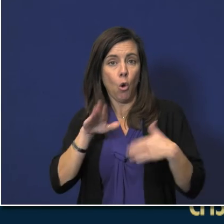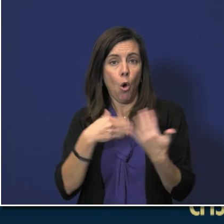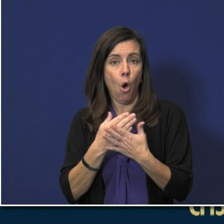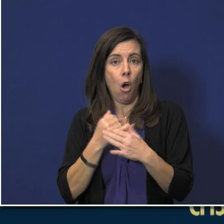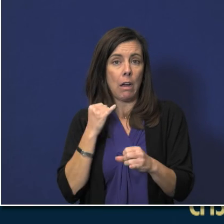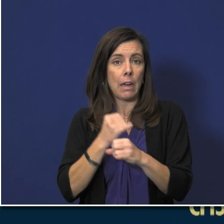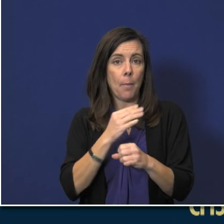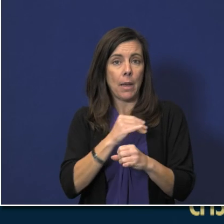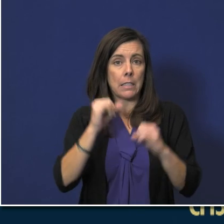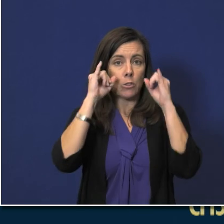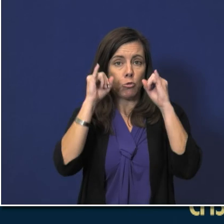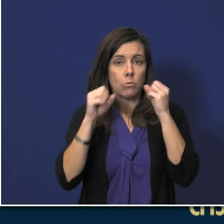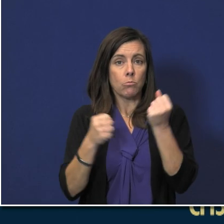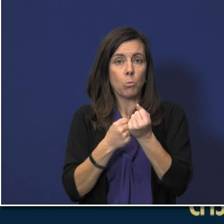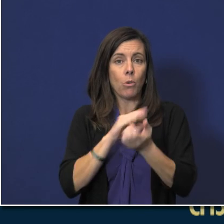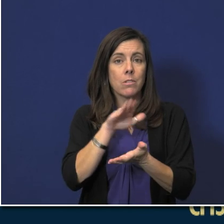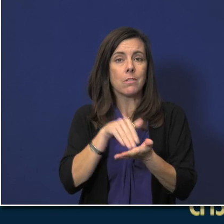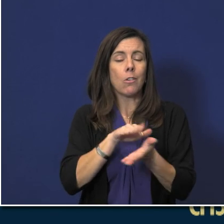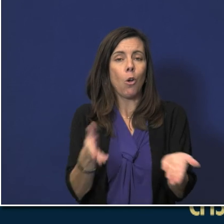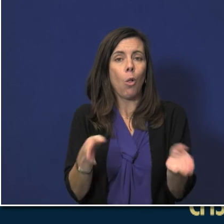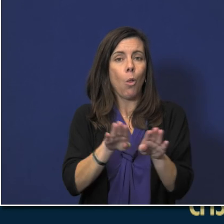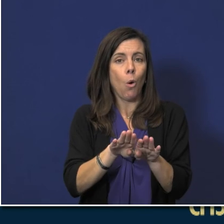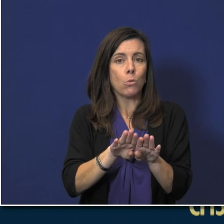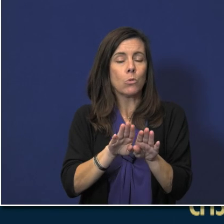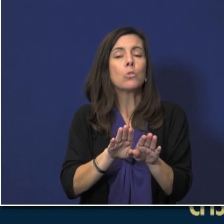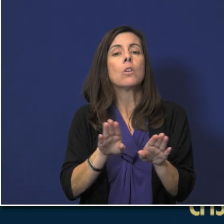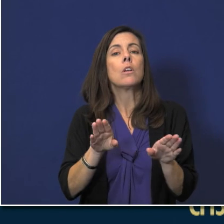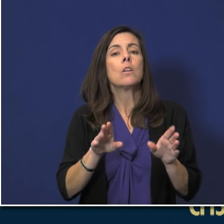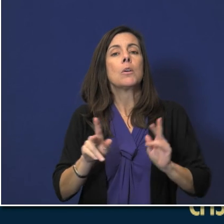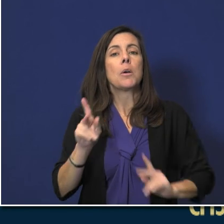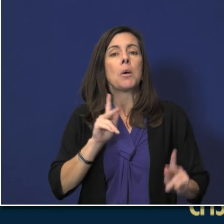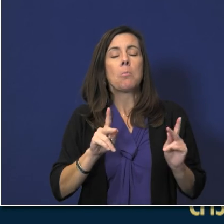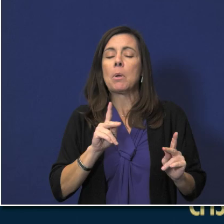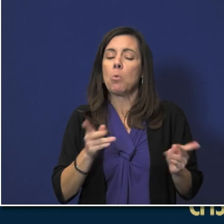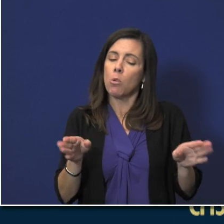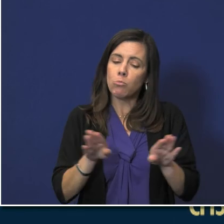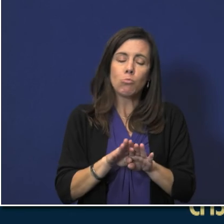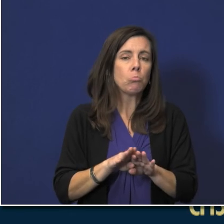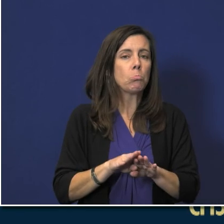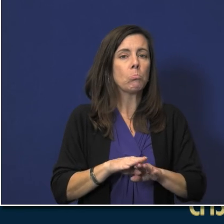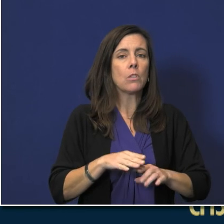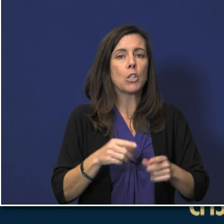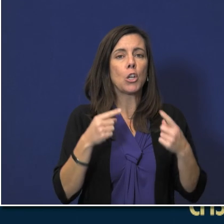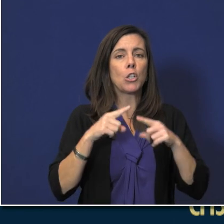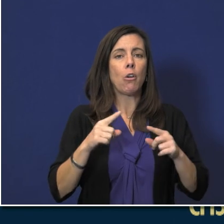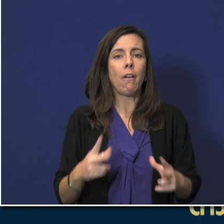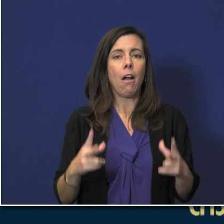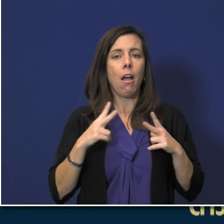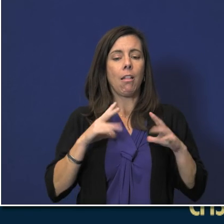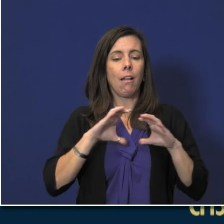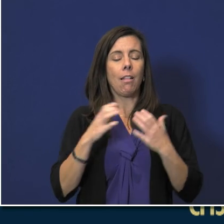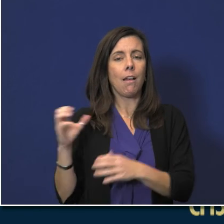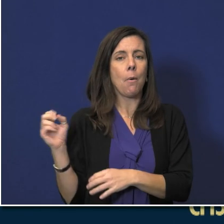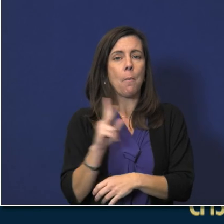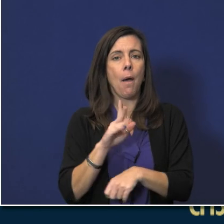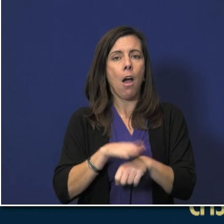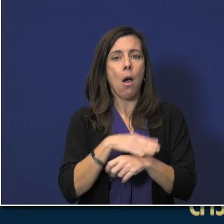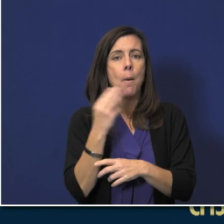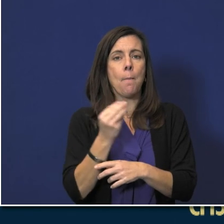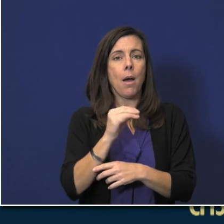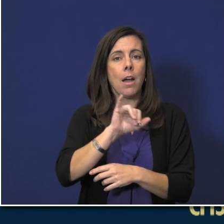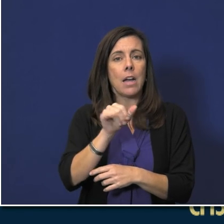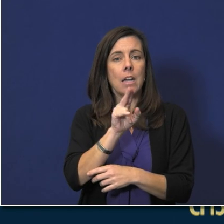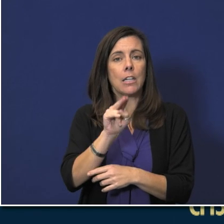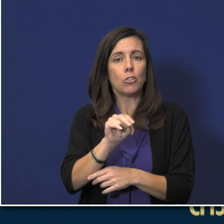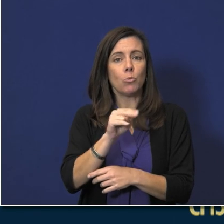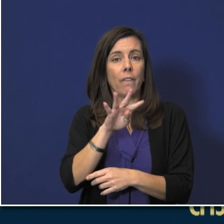the Instructional Support Center will be closed to the public for the holidays. Classes will resume on Monday, January